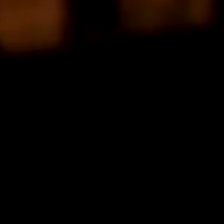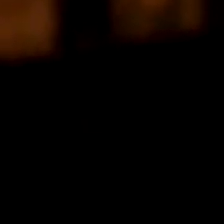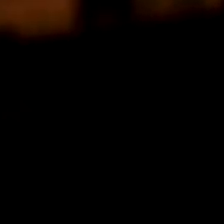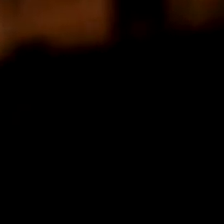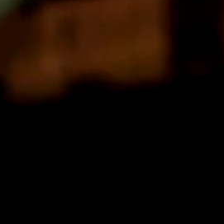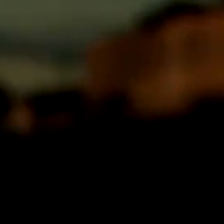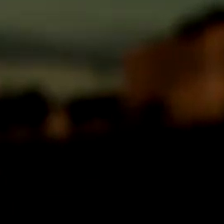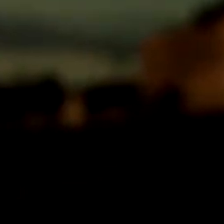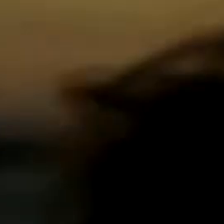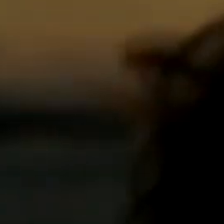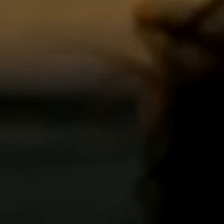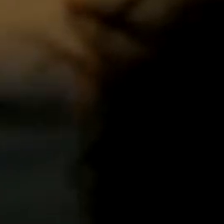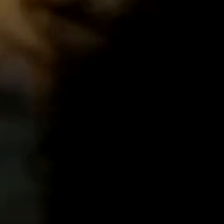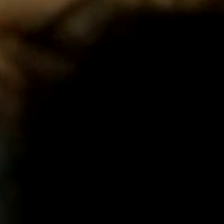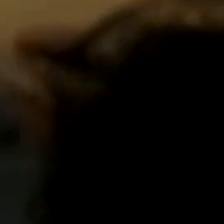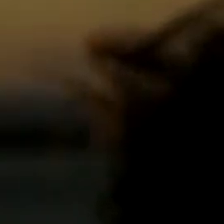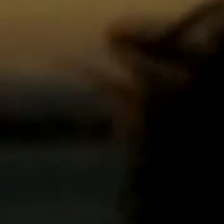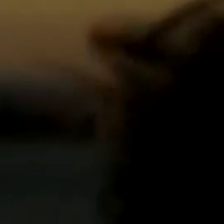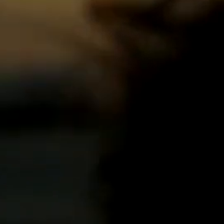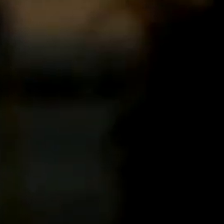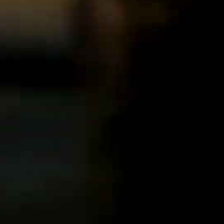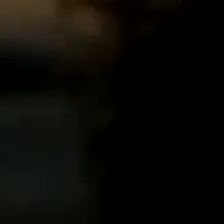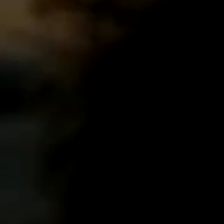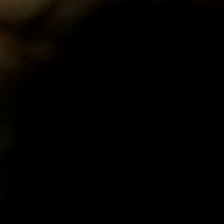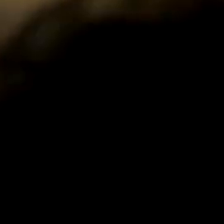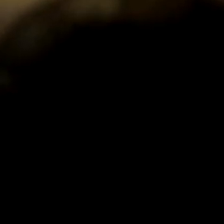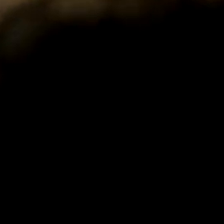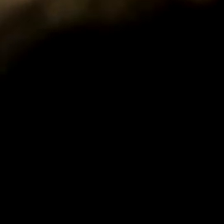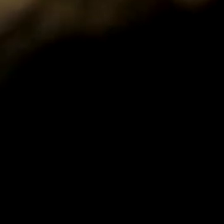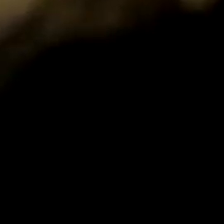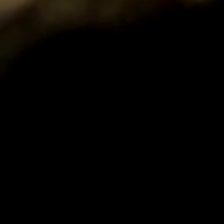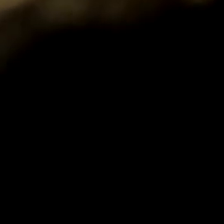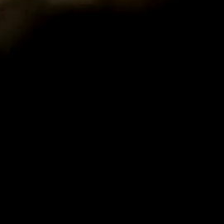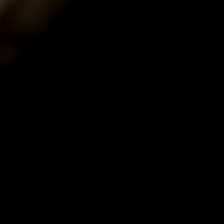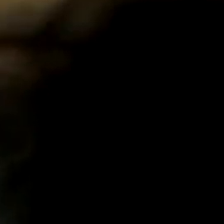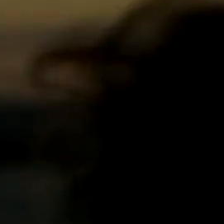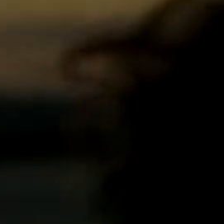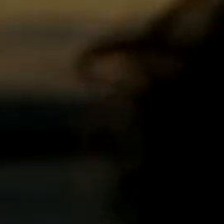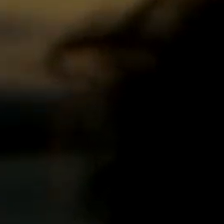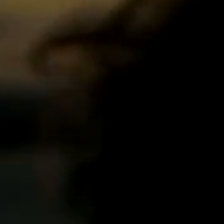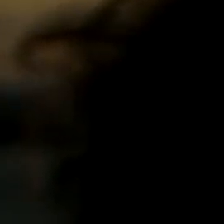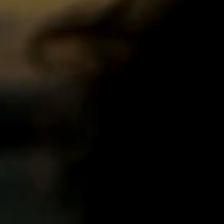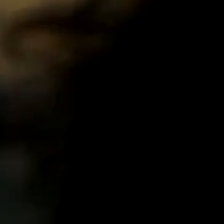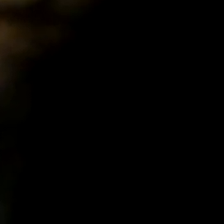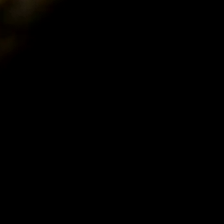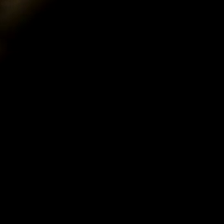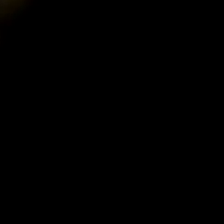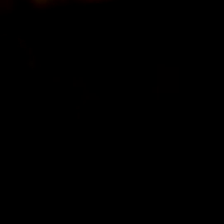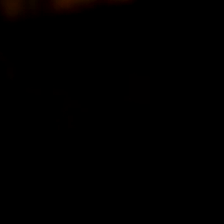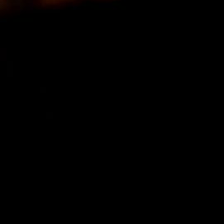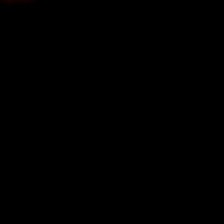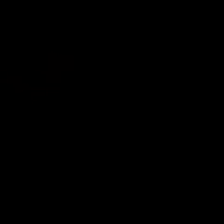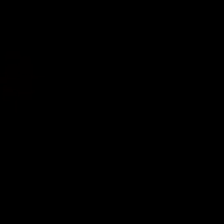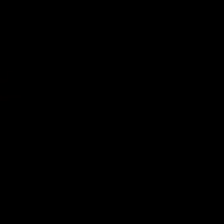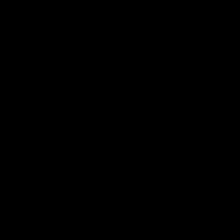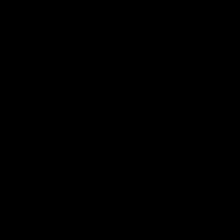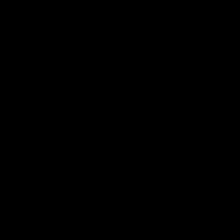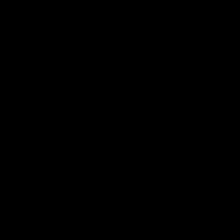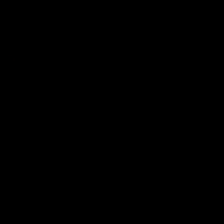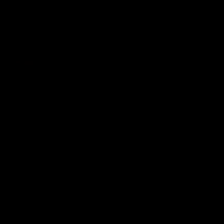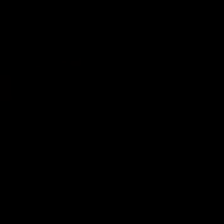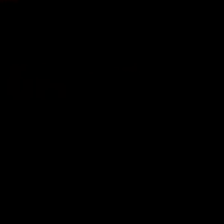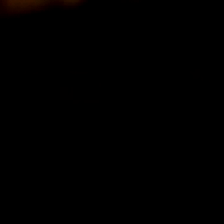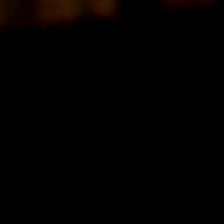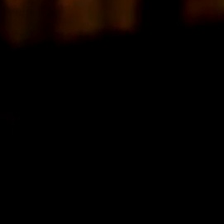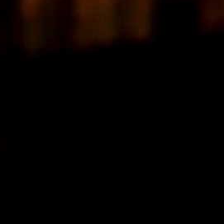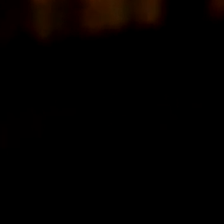Come on. Excuse me. Have you heard of personal space? Right, okay. Can you just